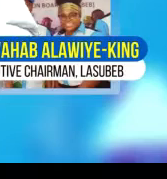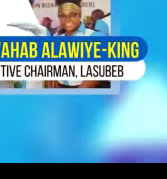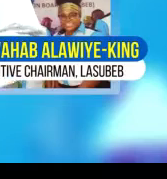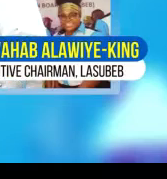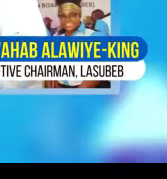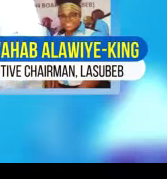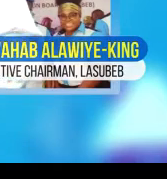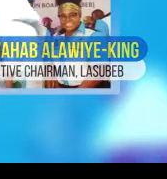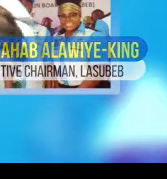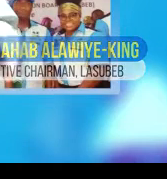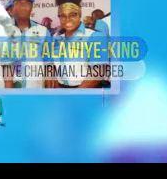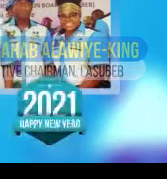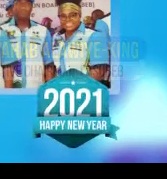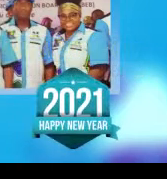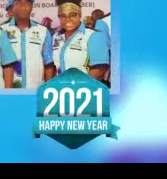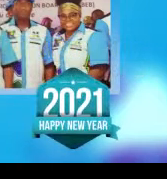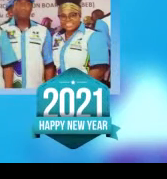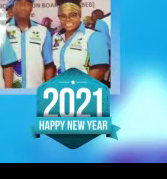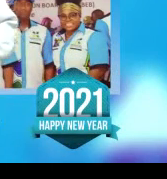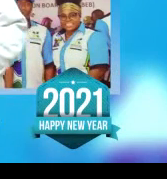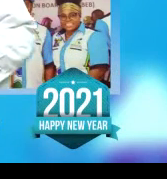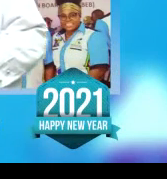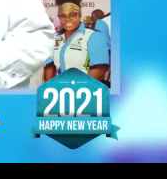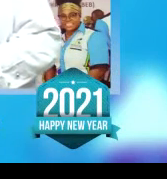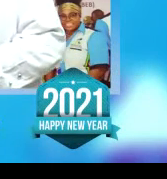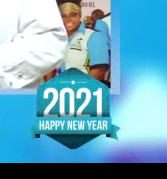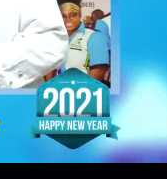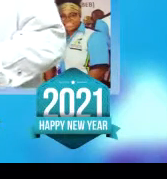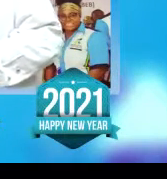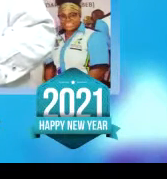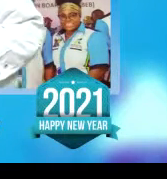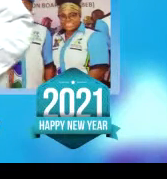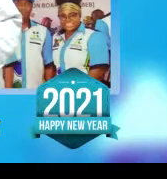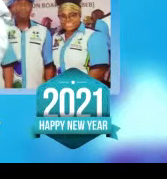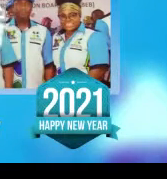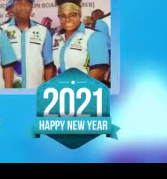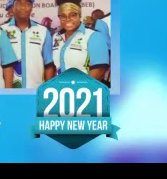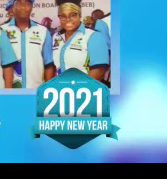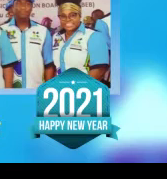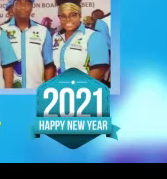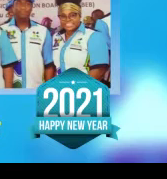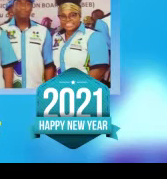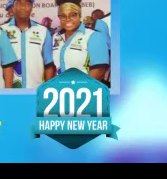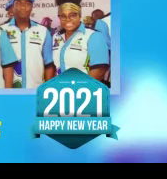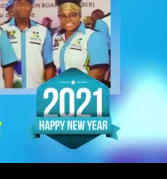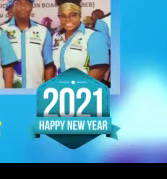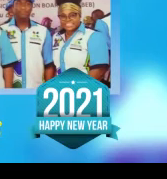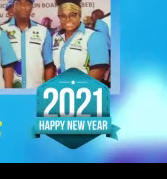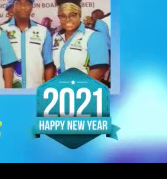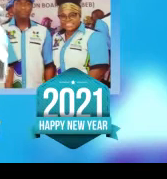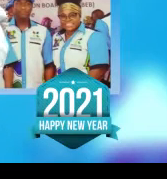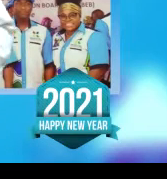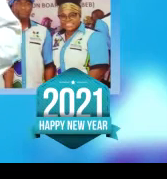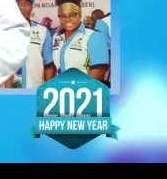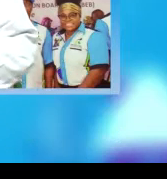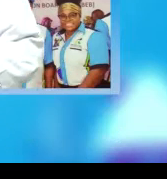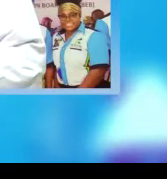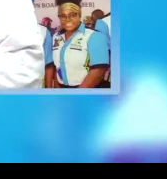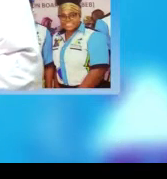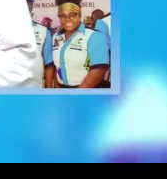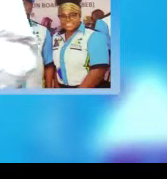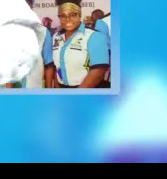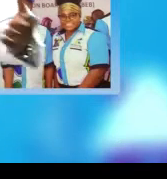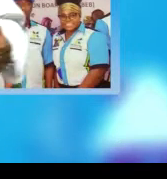was a very harsh but remarkable year. With you all, our partners in growth, we triumph over